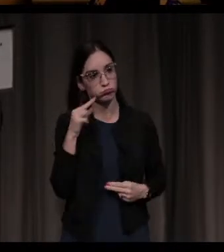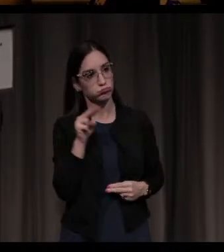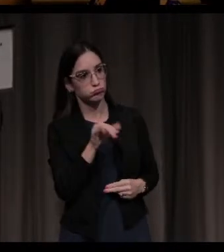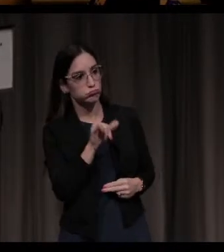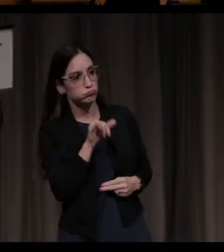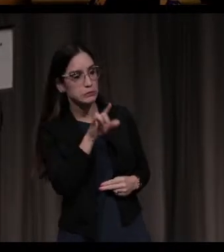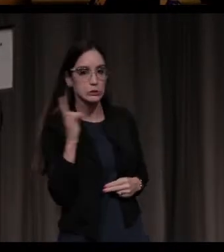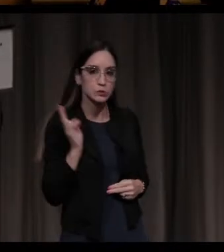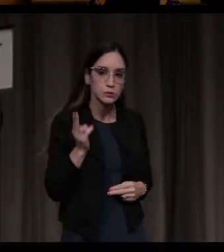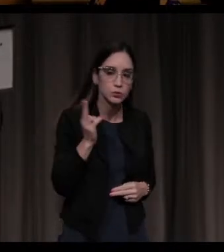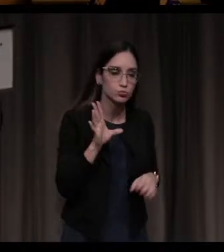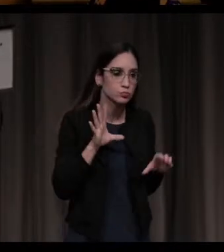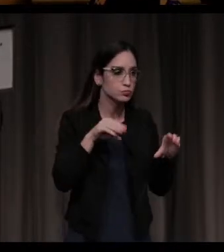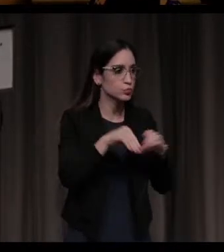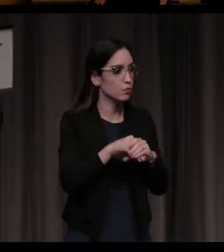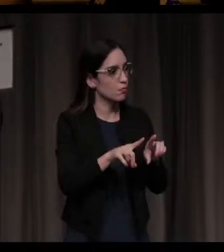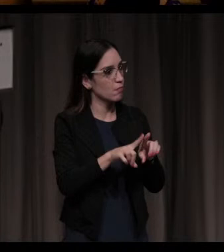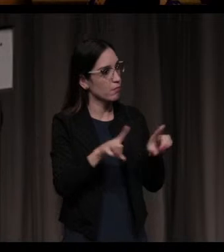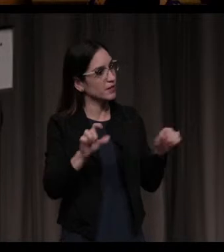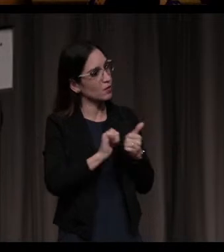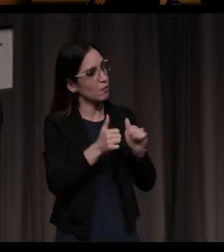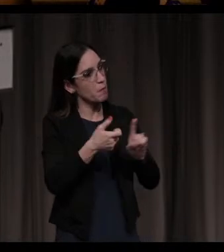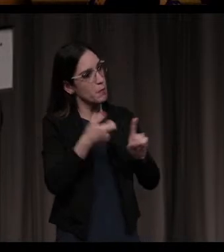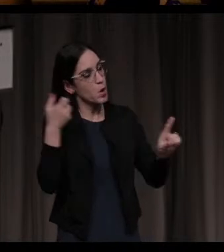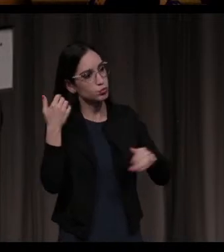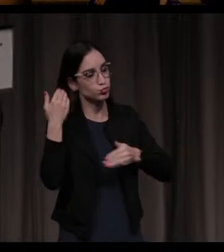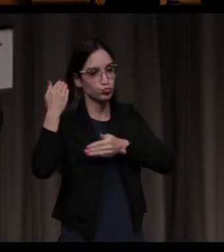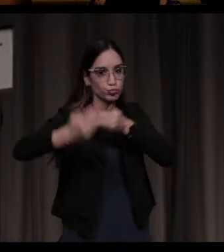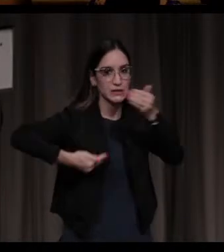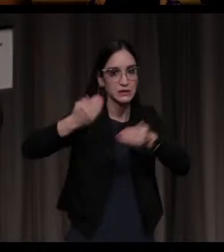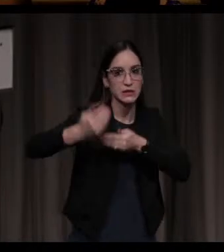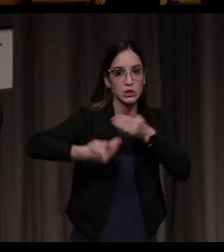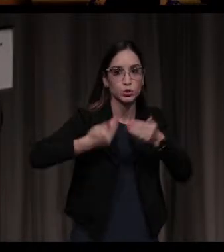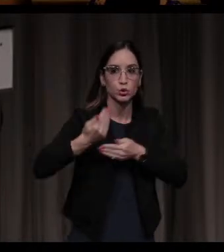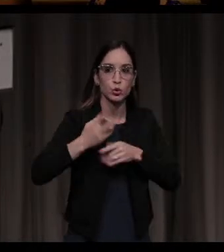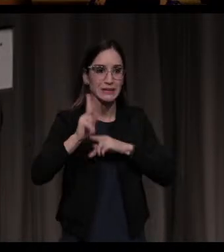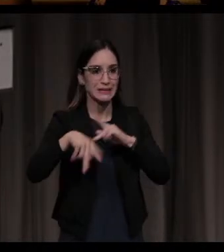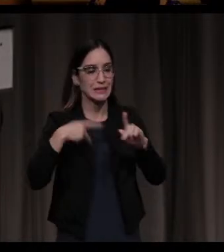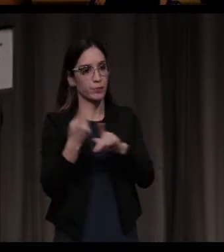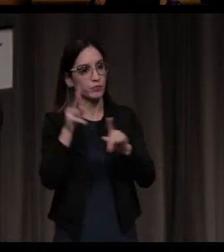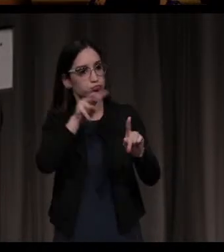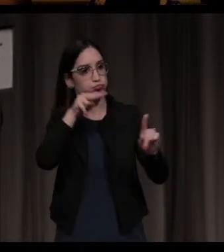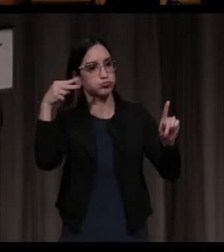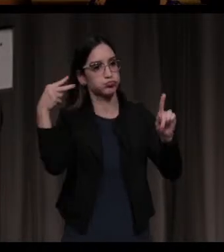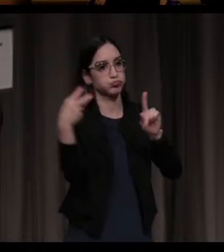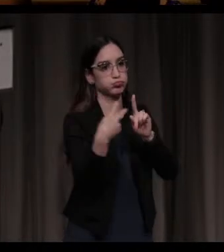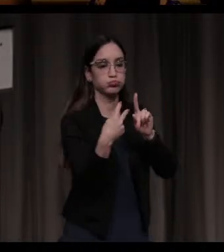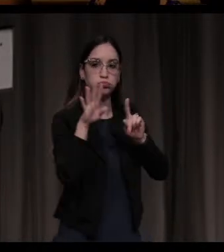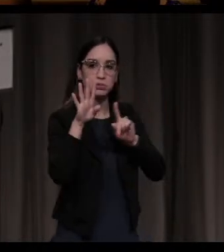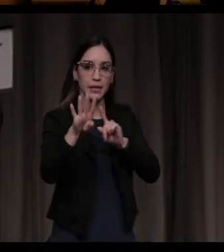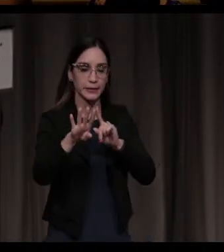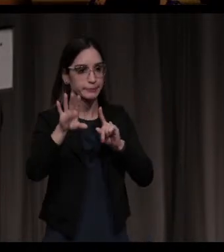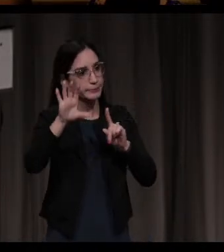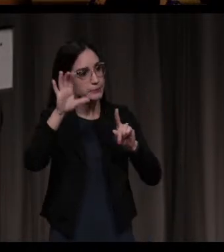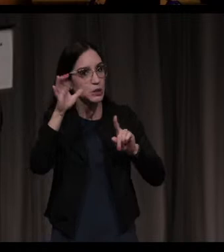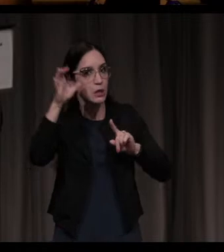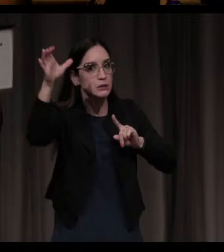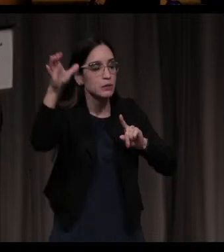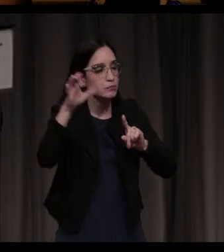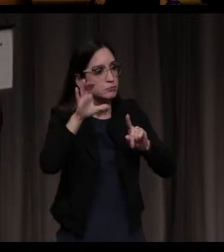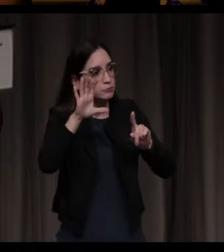most traditional ones are abstractions of the environment, of nature, you can see the rain, storm.